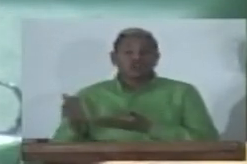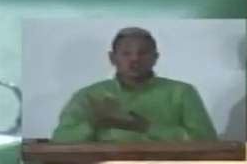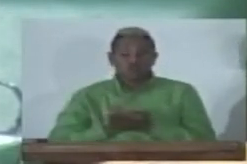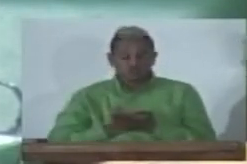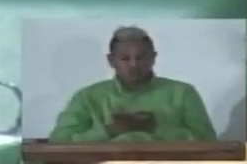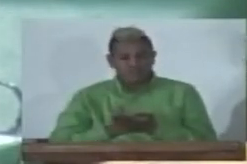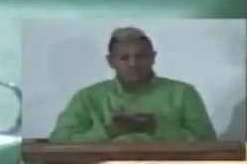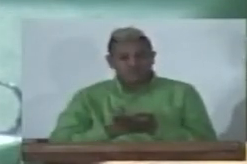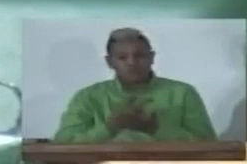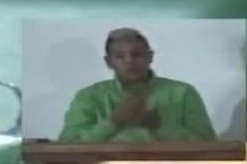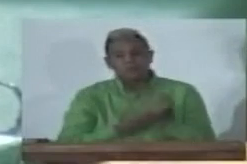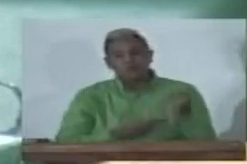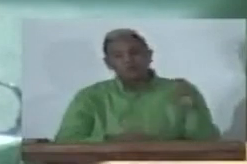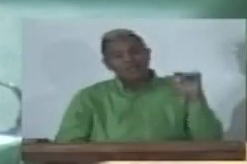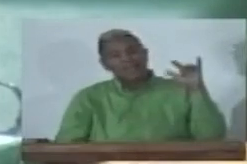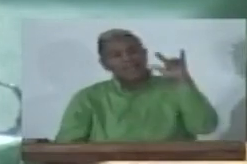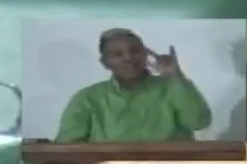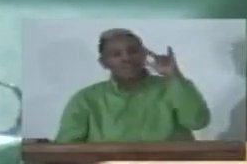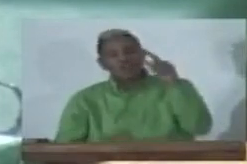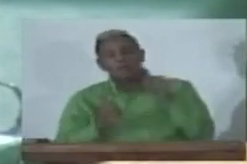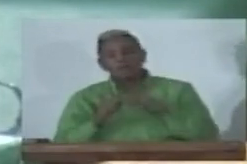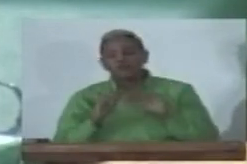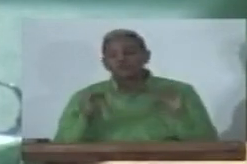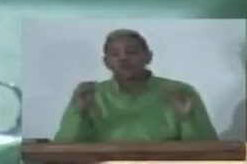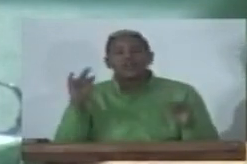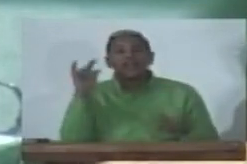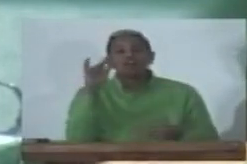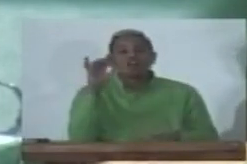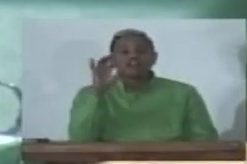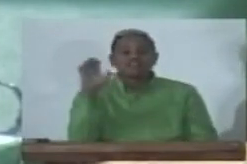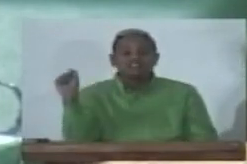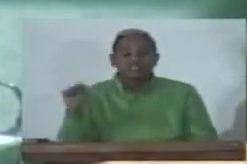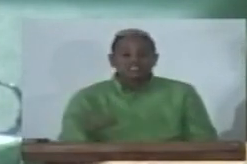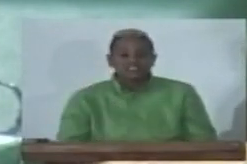both aeronautical and non-aeronautical fees.